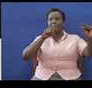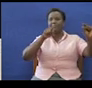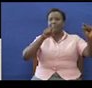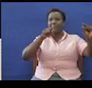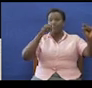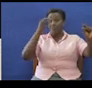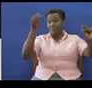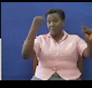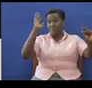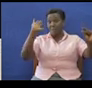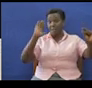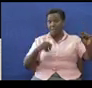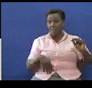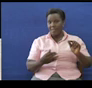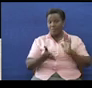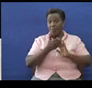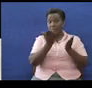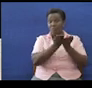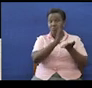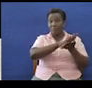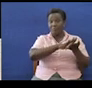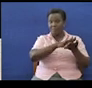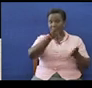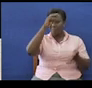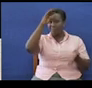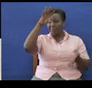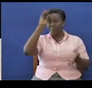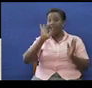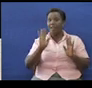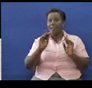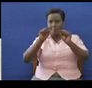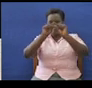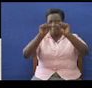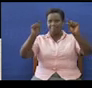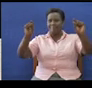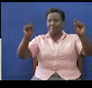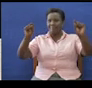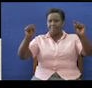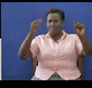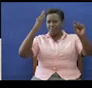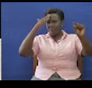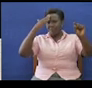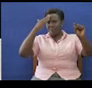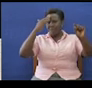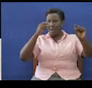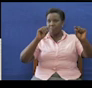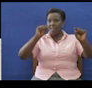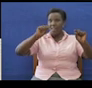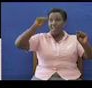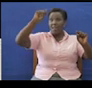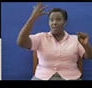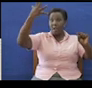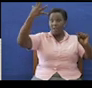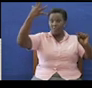equator line. You know about you have already learned that even from primary school. some few, let's